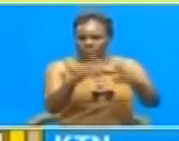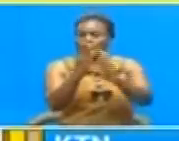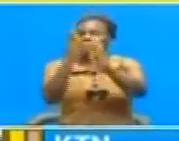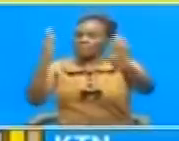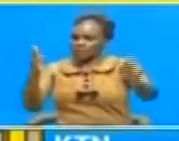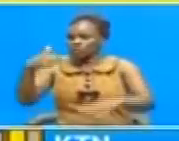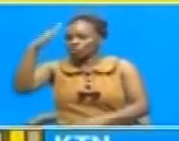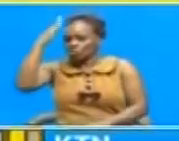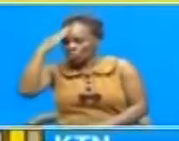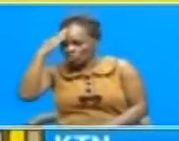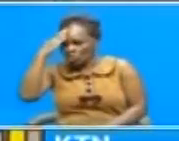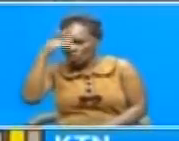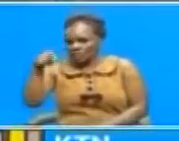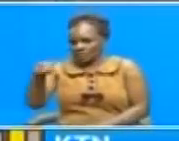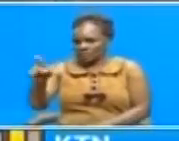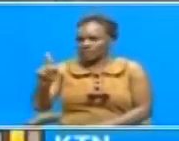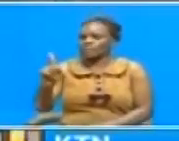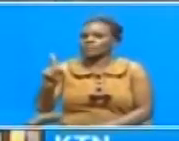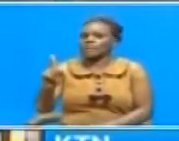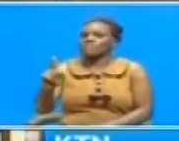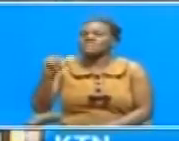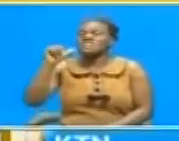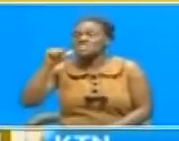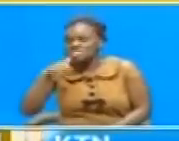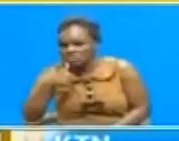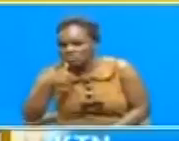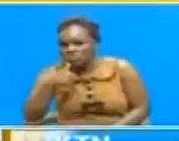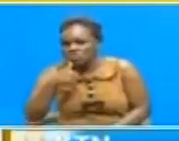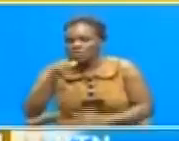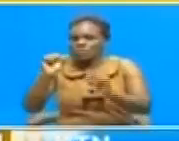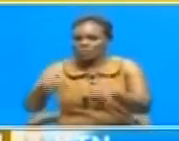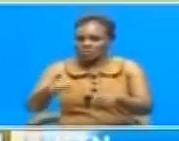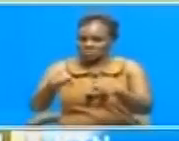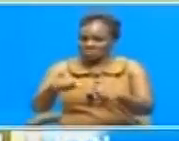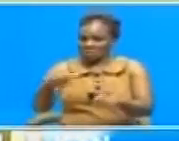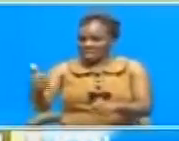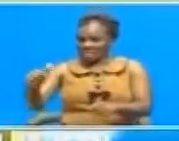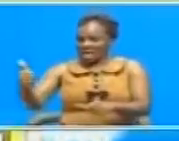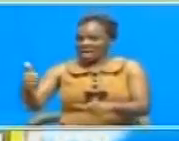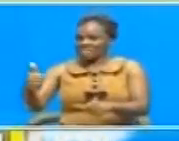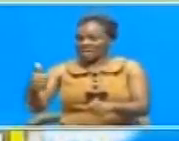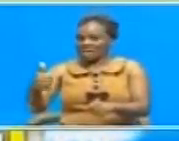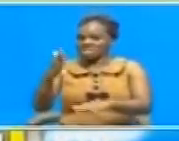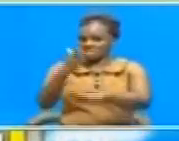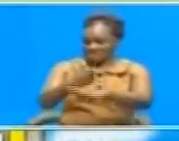kujua. Kwanza tujue magari haya kama ni mapya, inaweza kuwa saa nyingine ni recordation, uweze